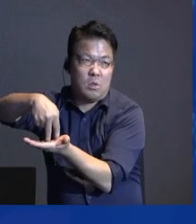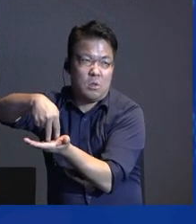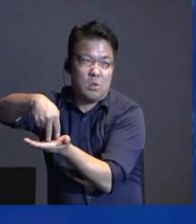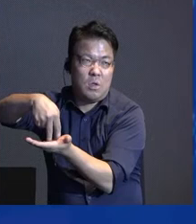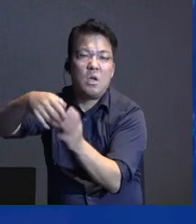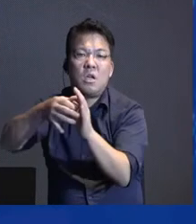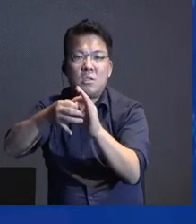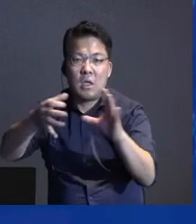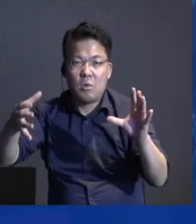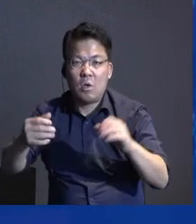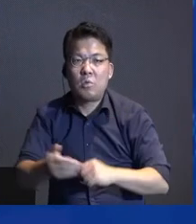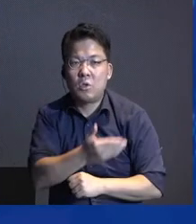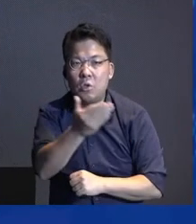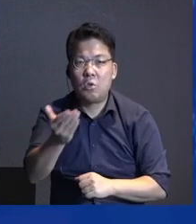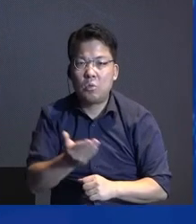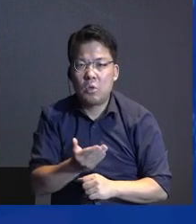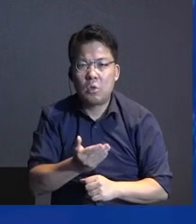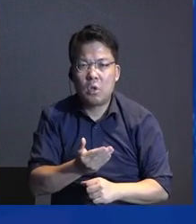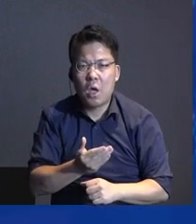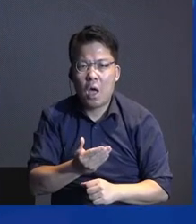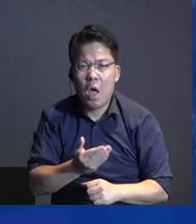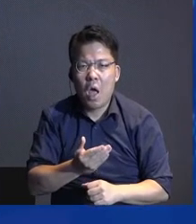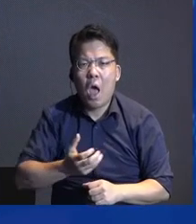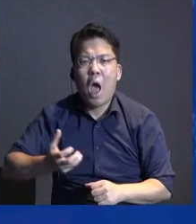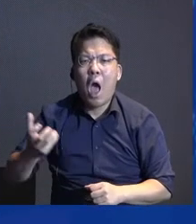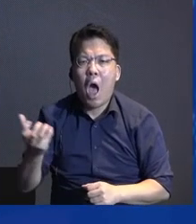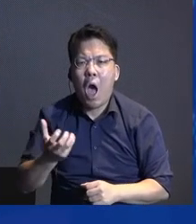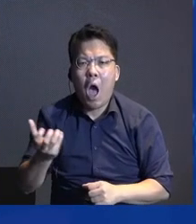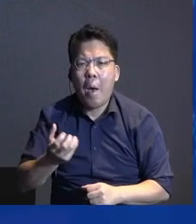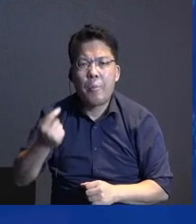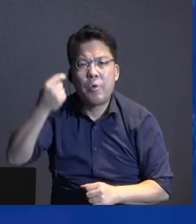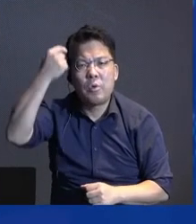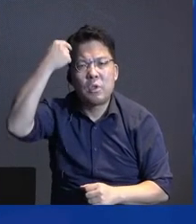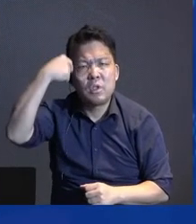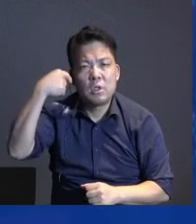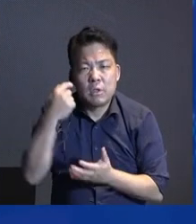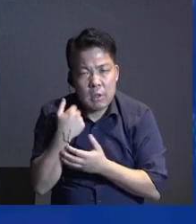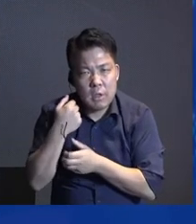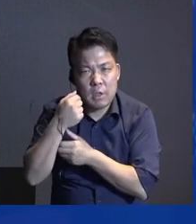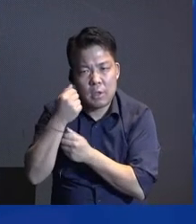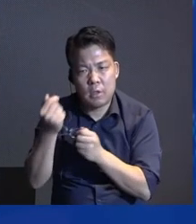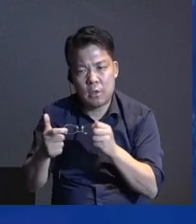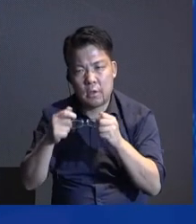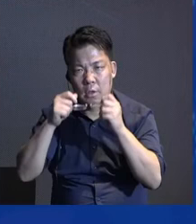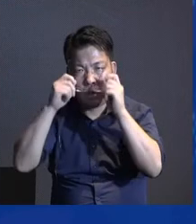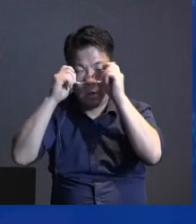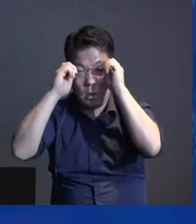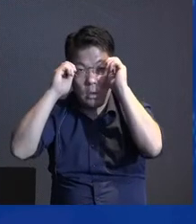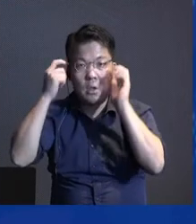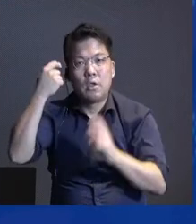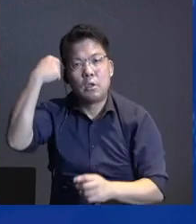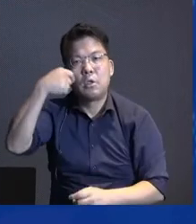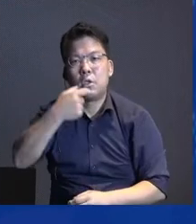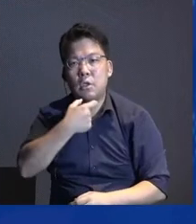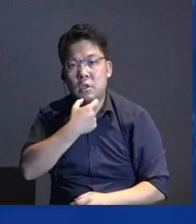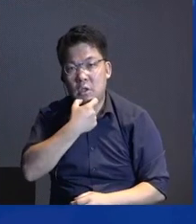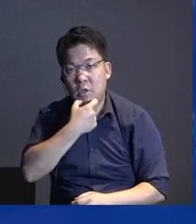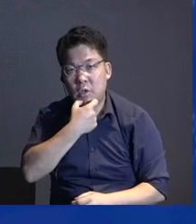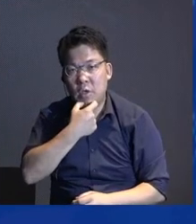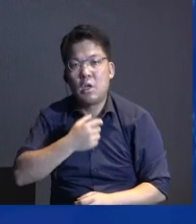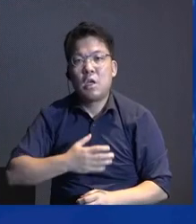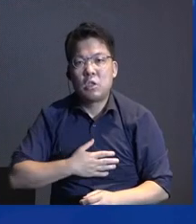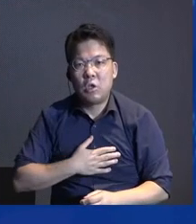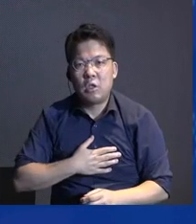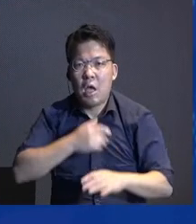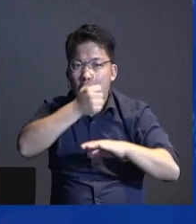power to live. We follow the person to the end, what he or she wants to do and what he or she wants